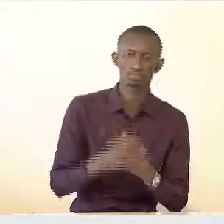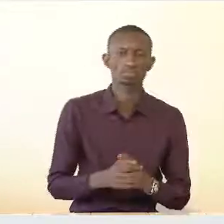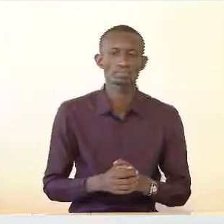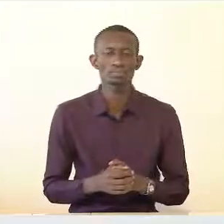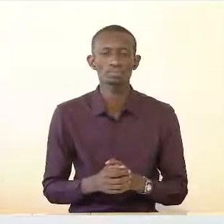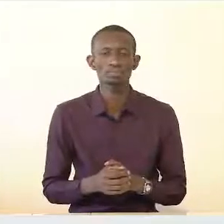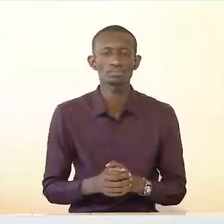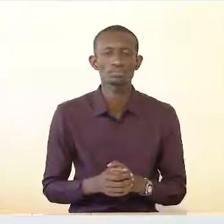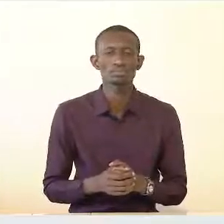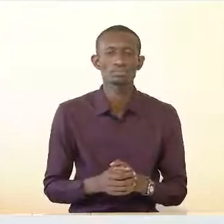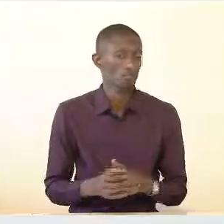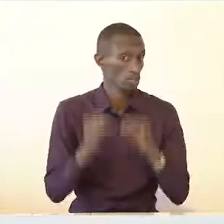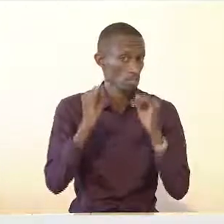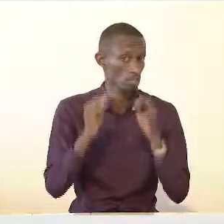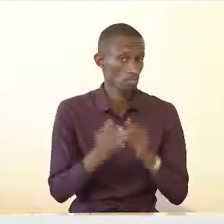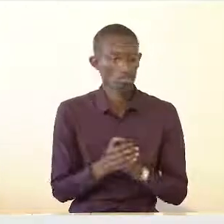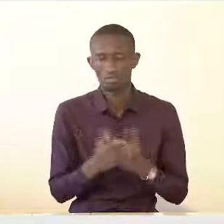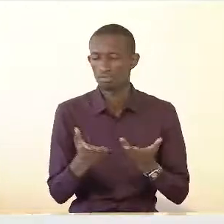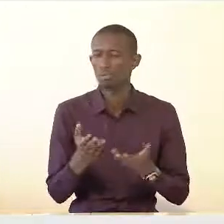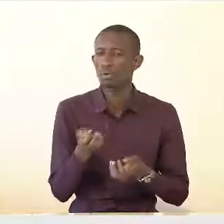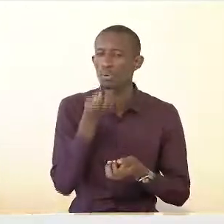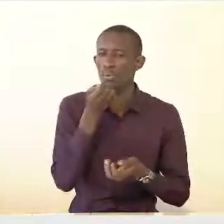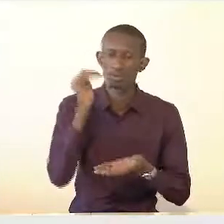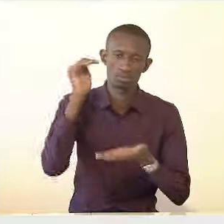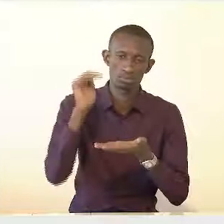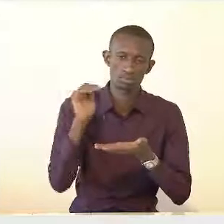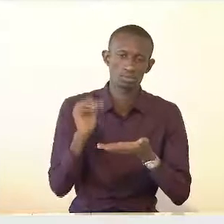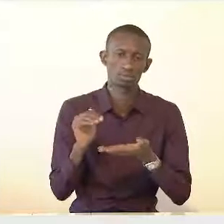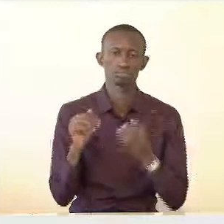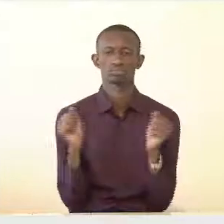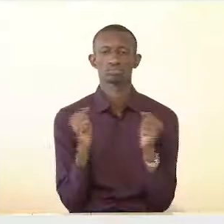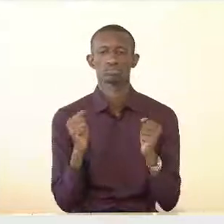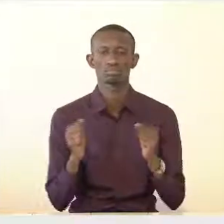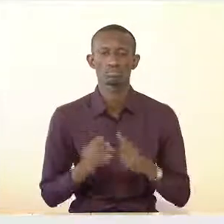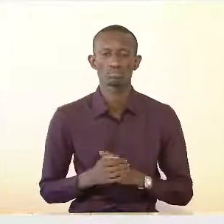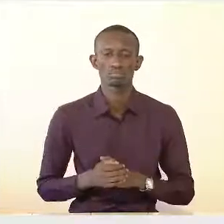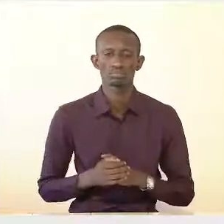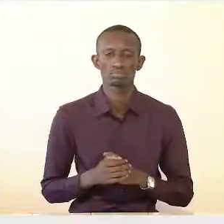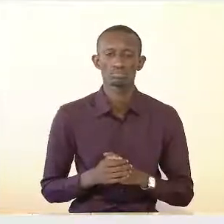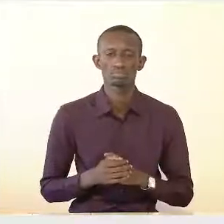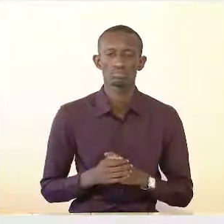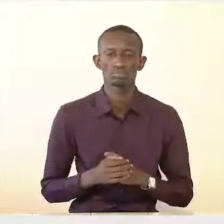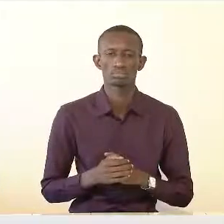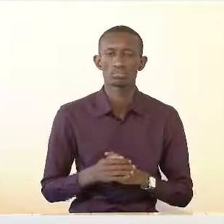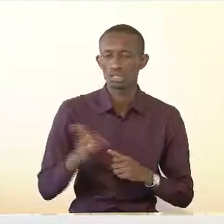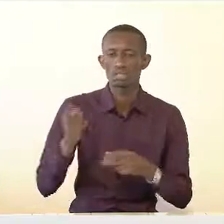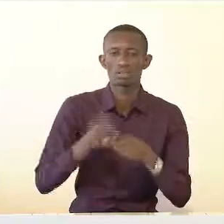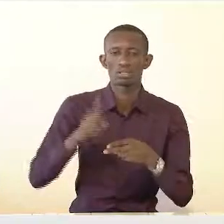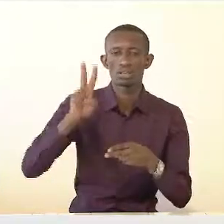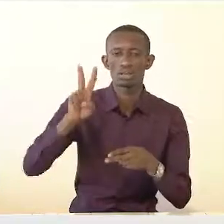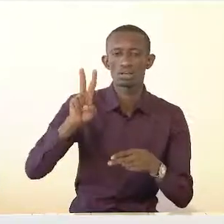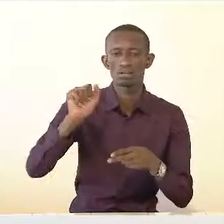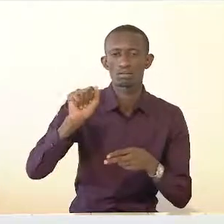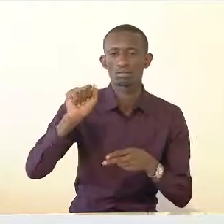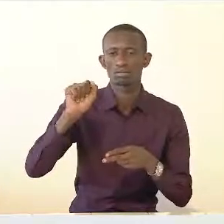how when the temperature is low. What do we do? We do what we call vasoconstriction. What is vasoconstriction?